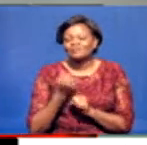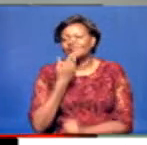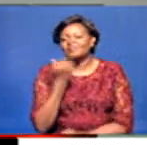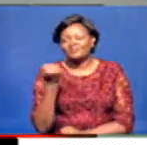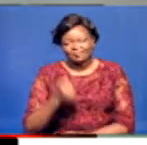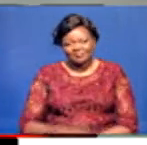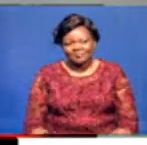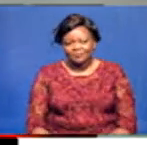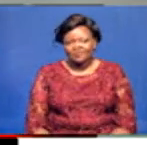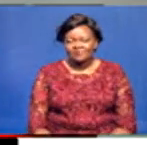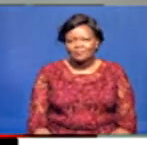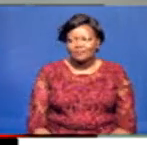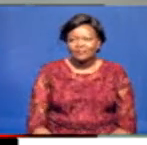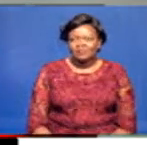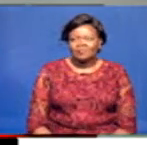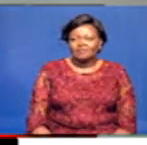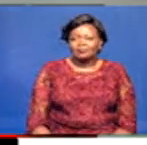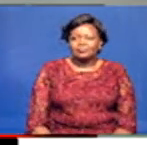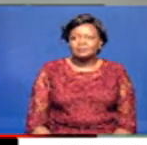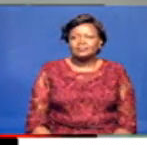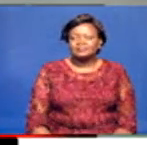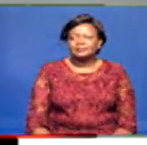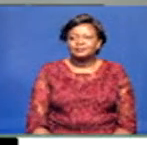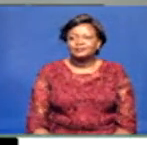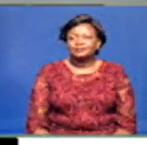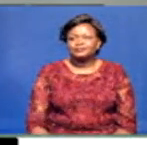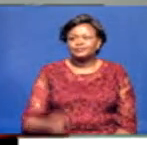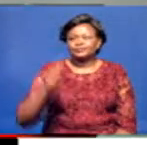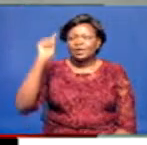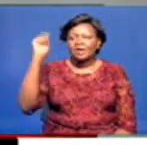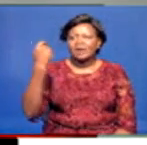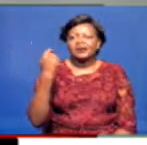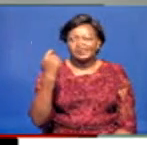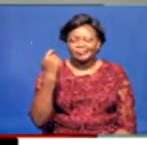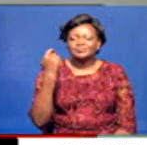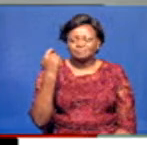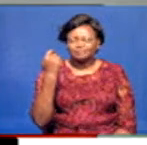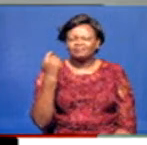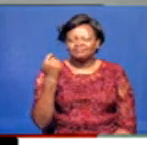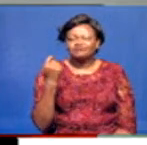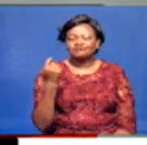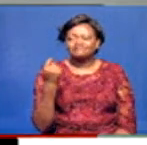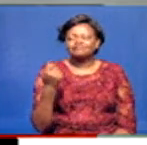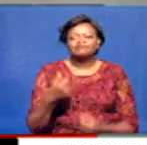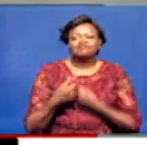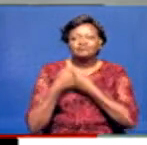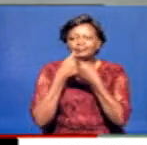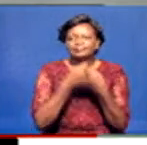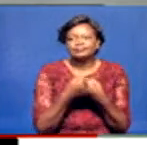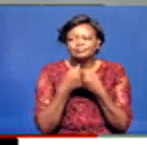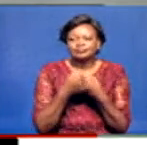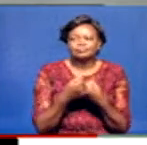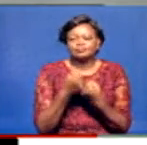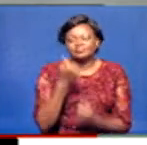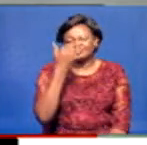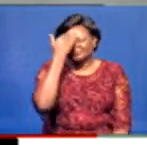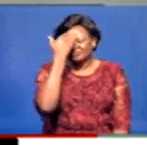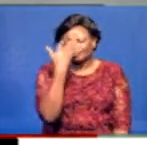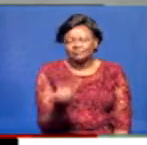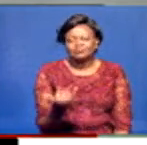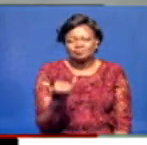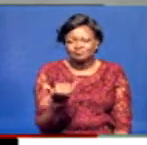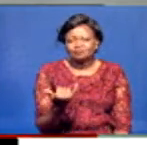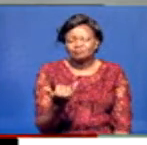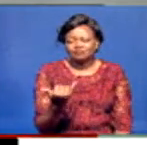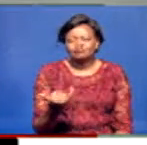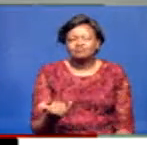Kenya's housing crisis is getting worse due to the low investment, especially among the low-income earners. Habitat for